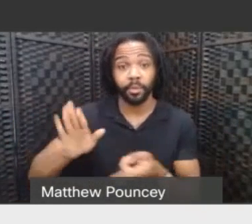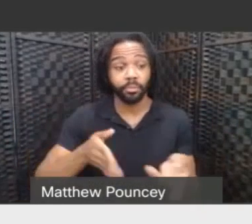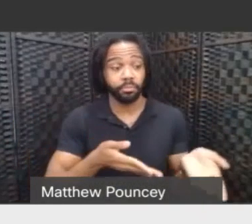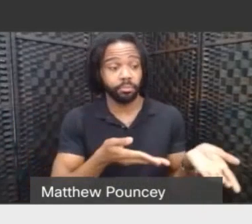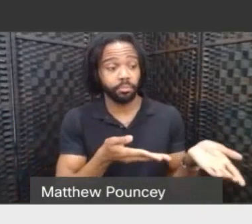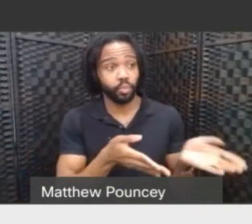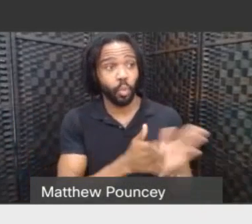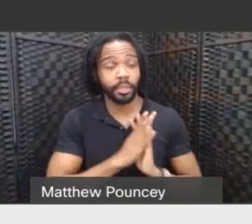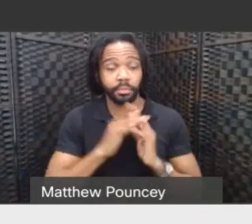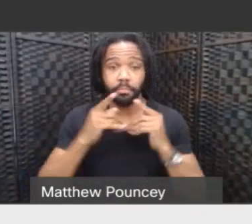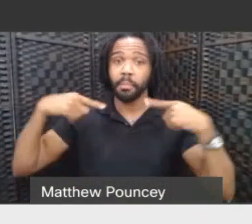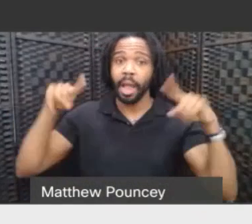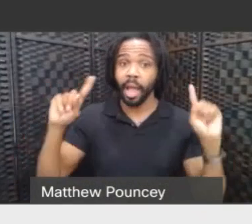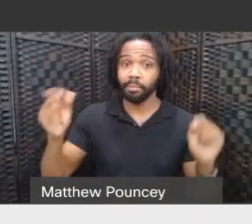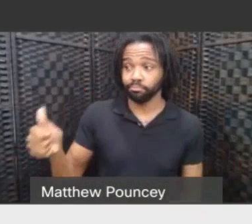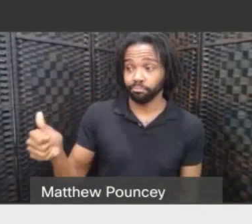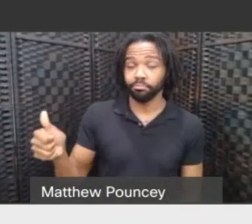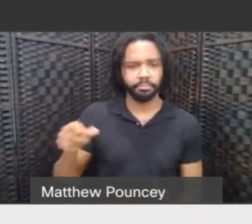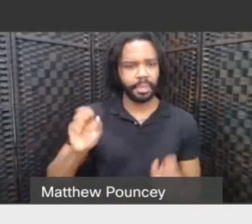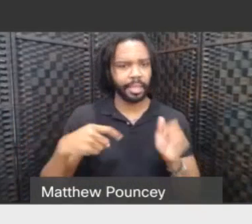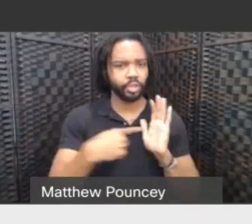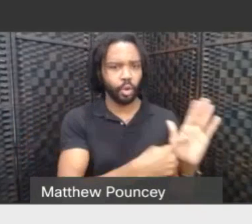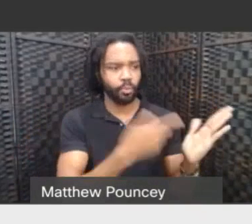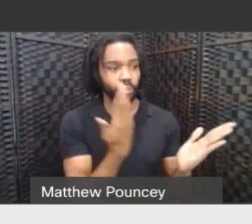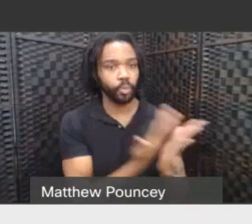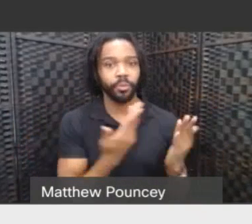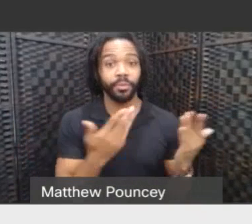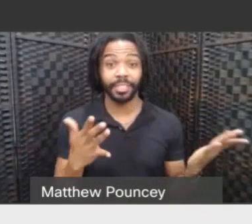can provide for you evidence that it was granted.